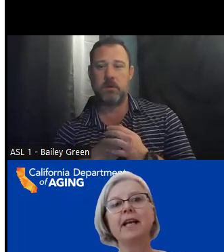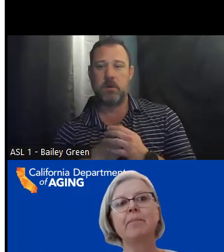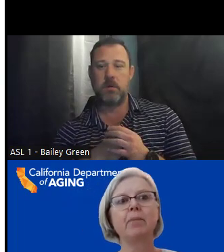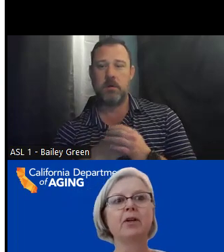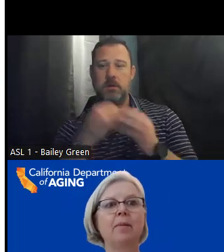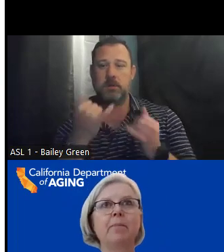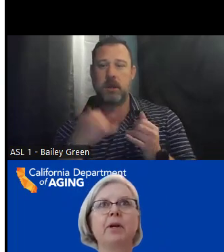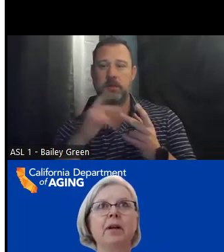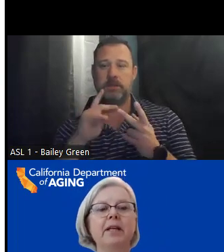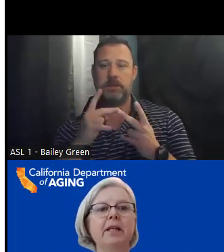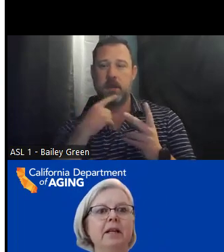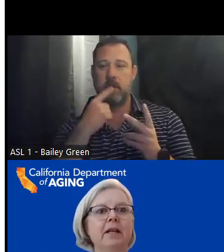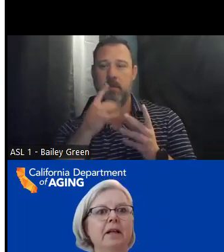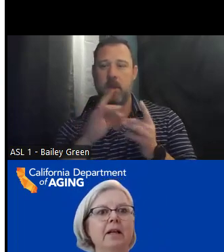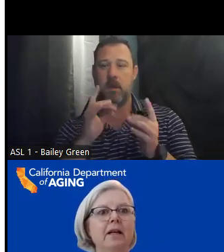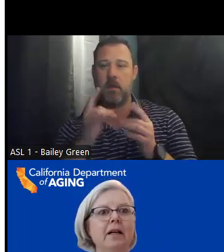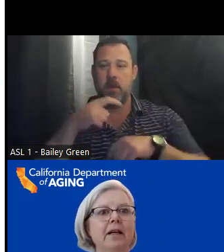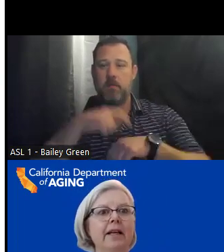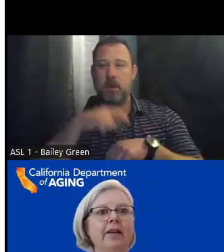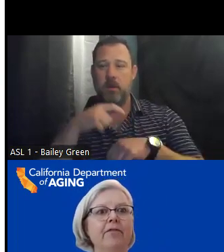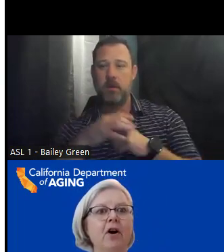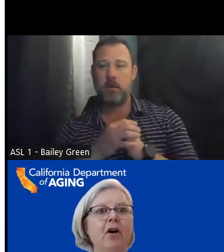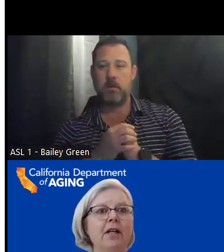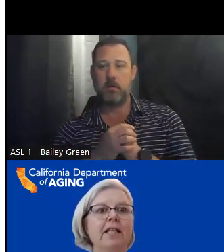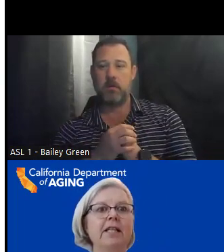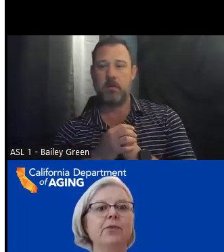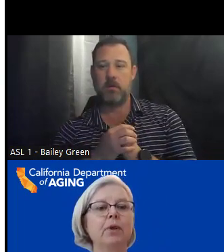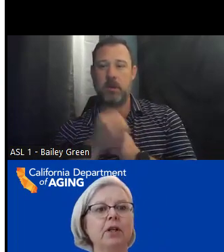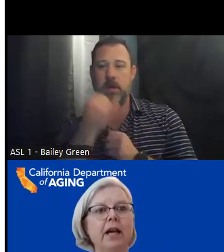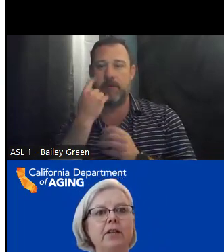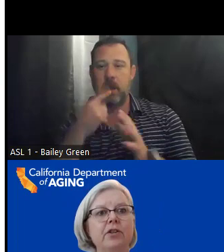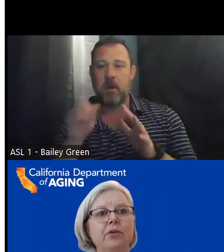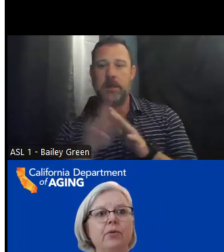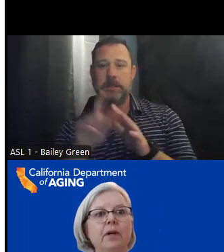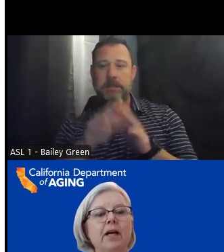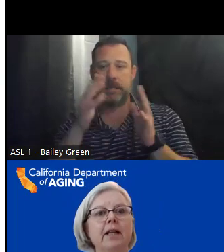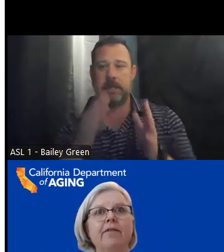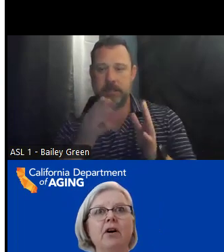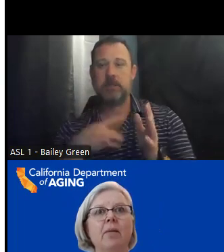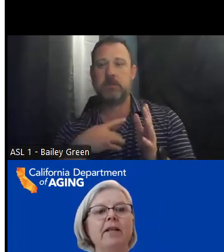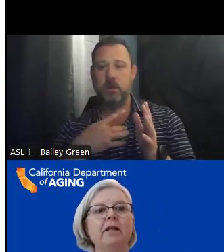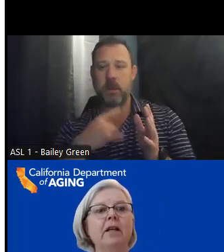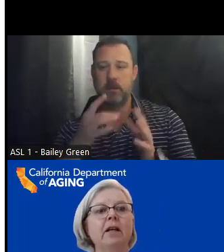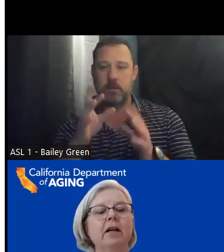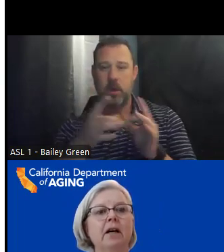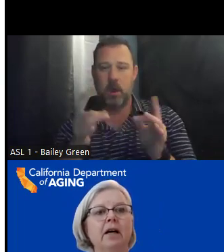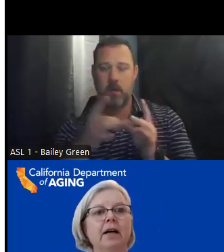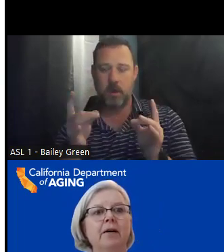This is our second public comment period. If our attendees would like to leave a